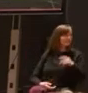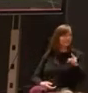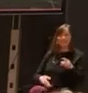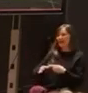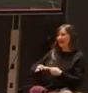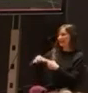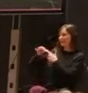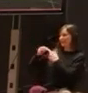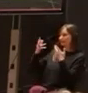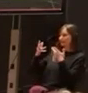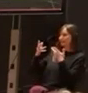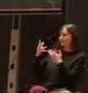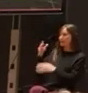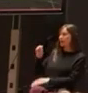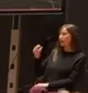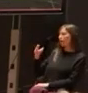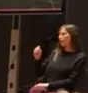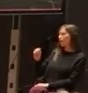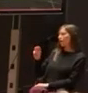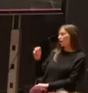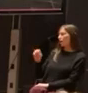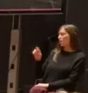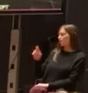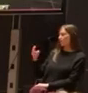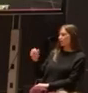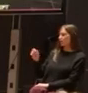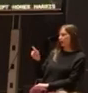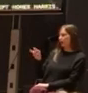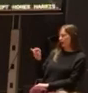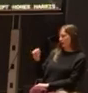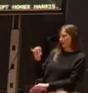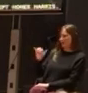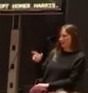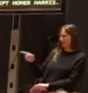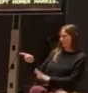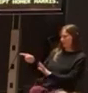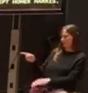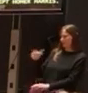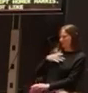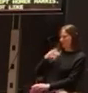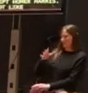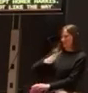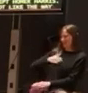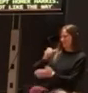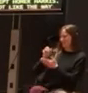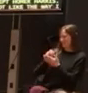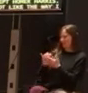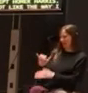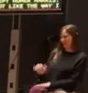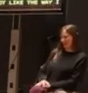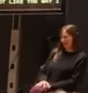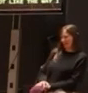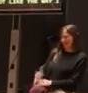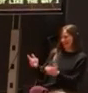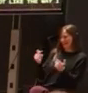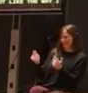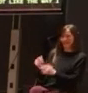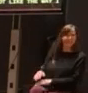Except Homer Harris. She did not like the way I drew Homer Harris. She